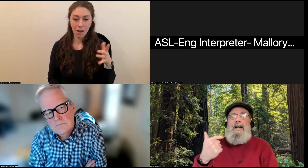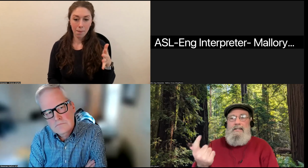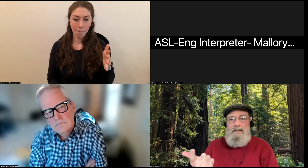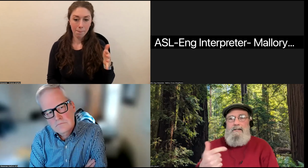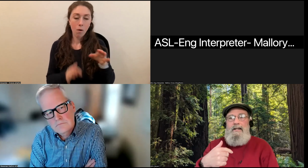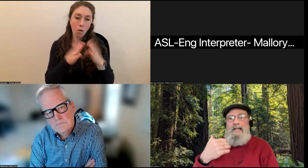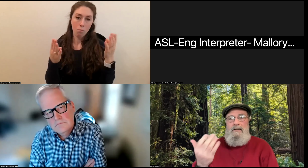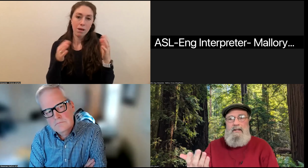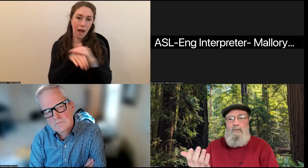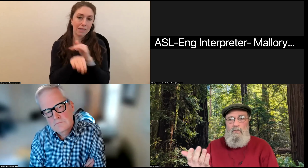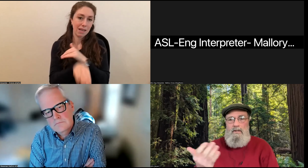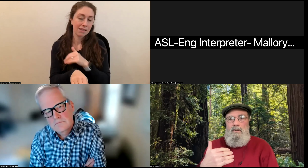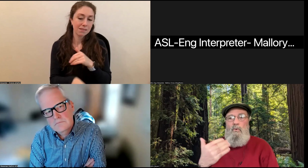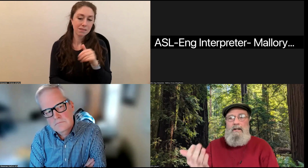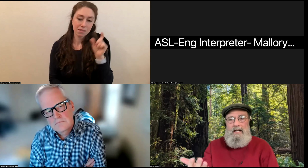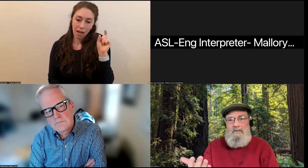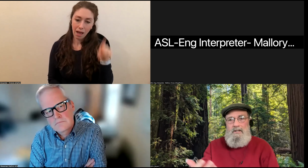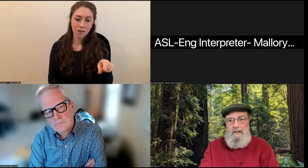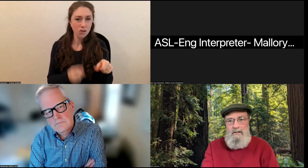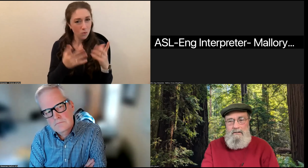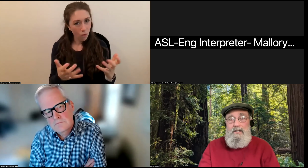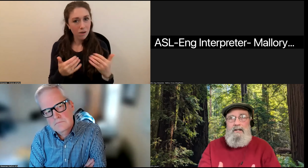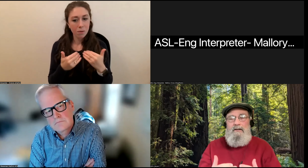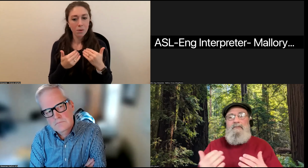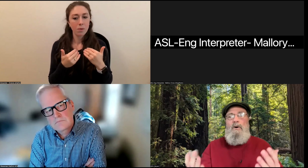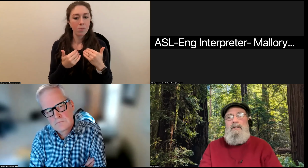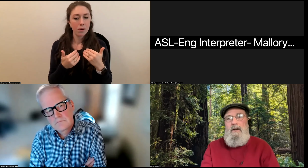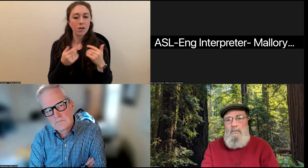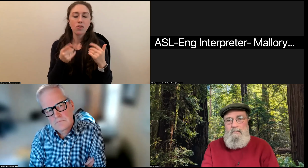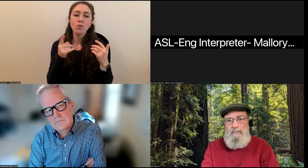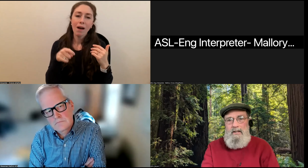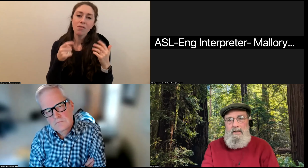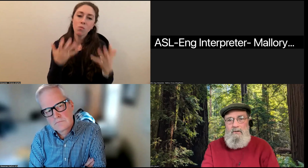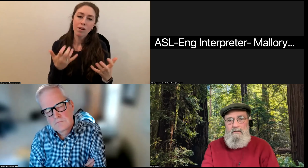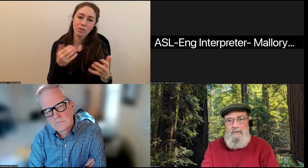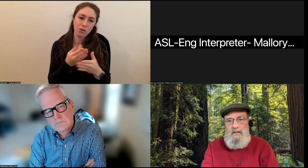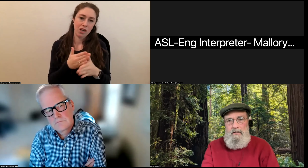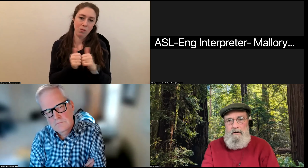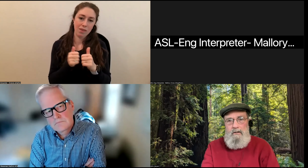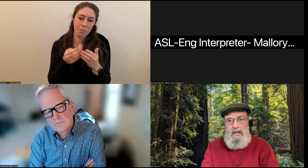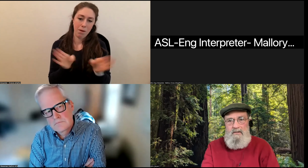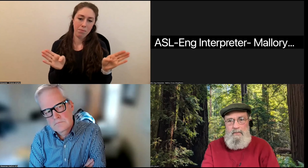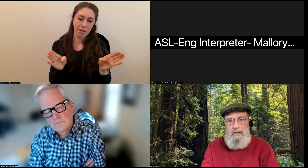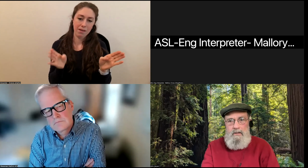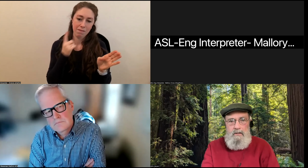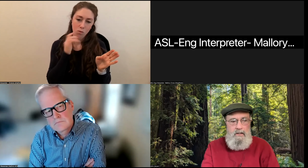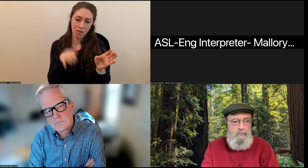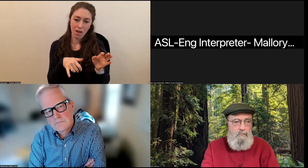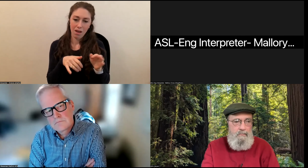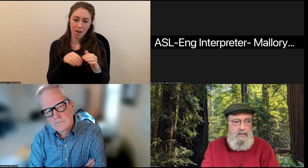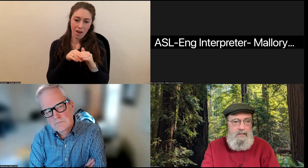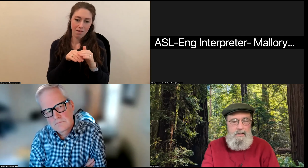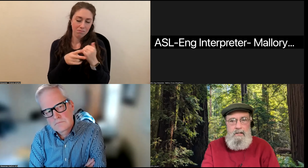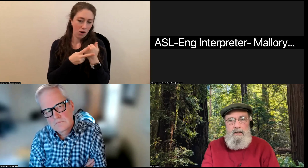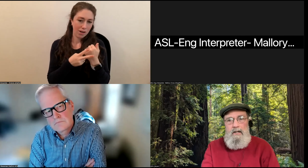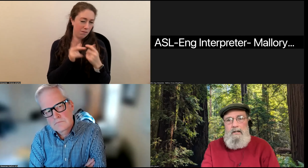open access. It has to be, you want to have to share it, or you have to want to share it with the public in order for the Internet Archive to be an